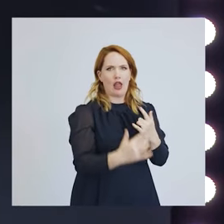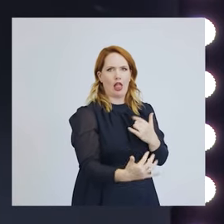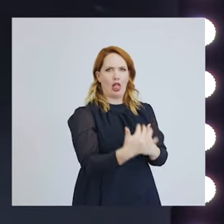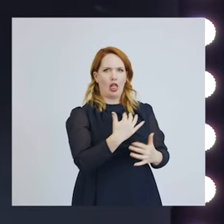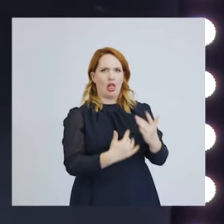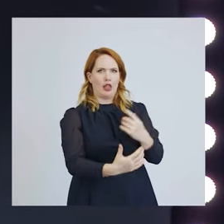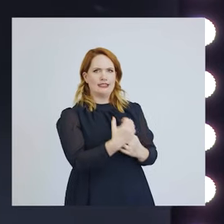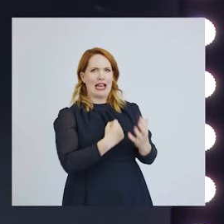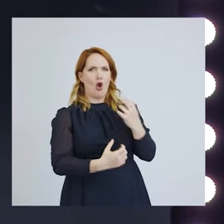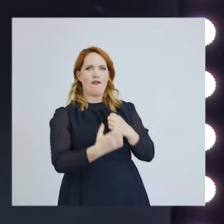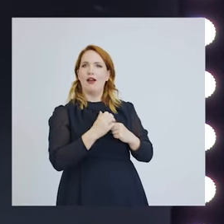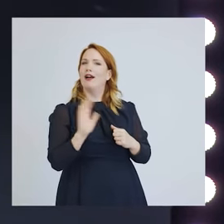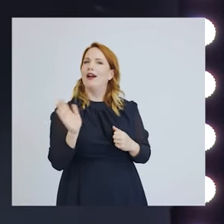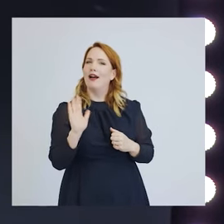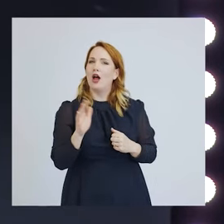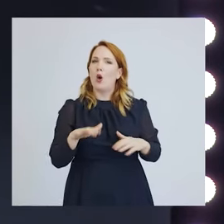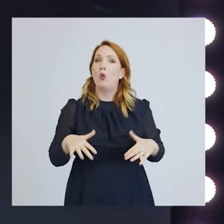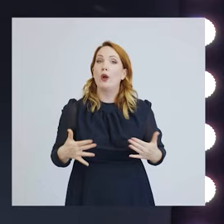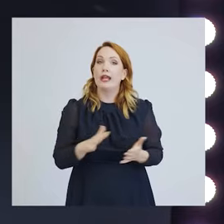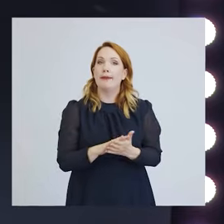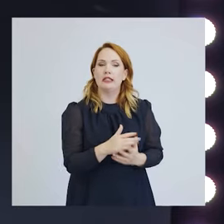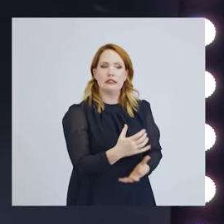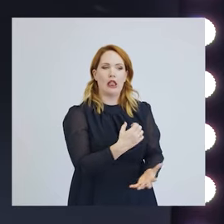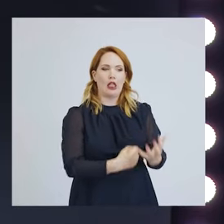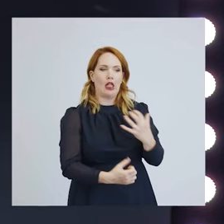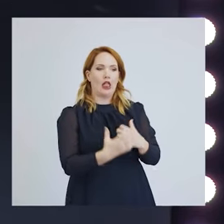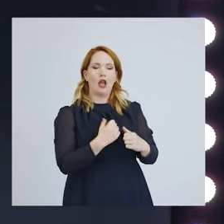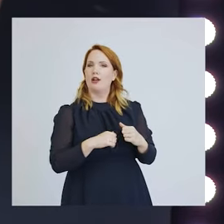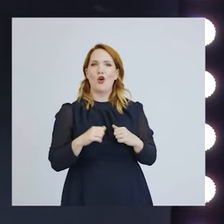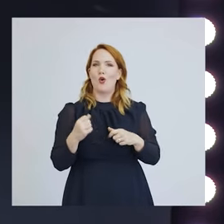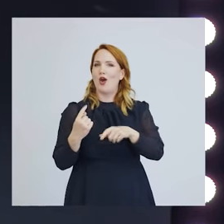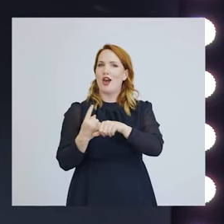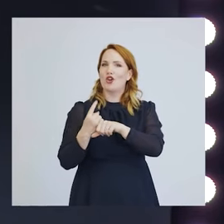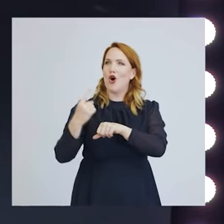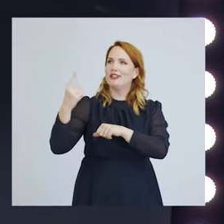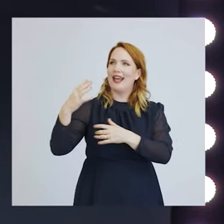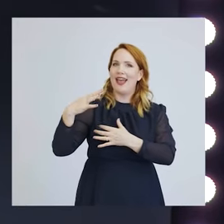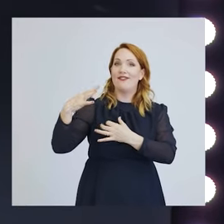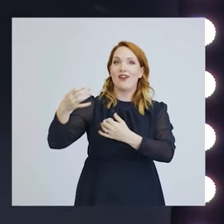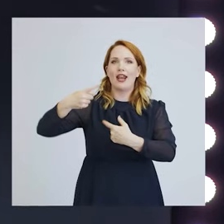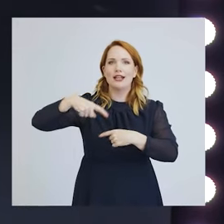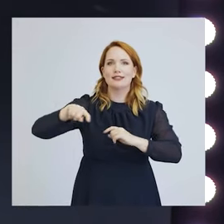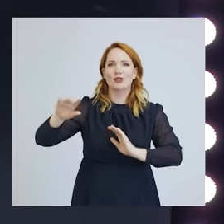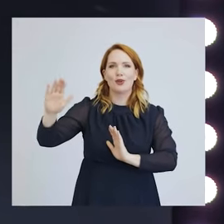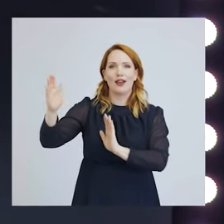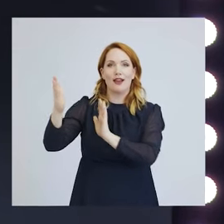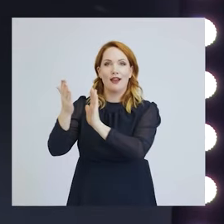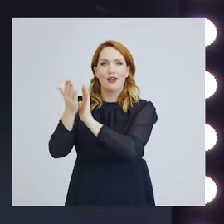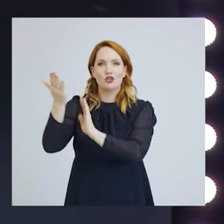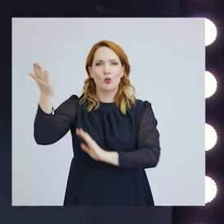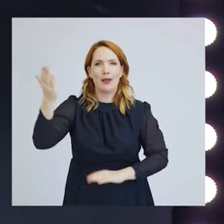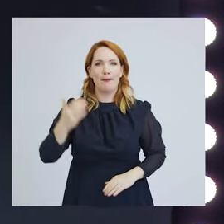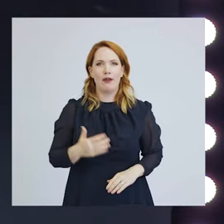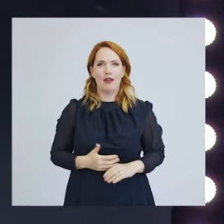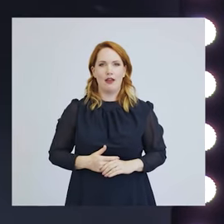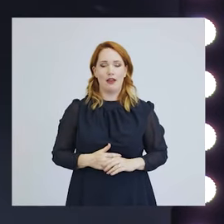intimidation from the enemy. But what if we started to see weakness not as intimidation, but an invitation from